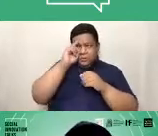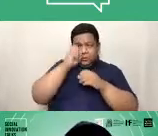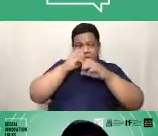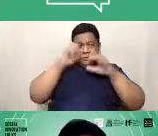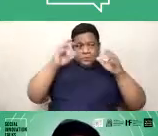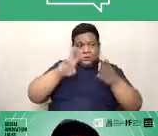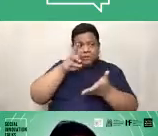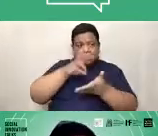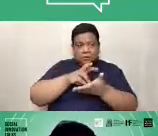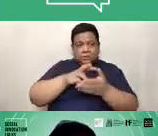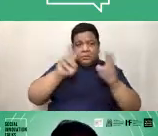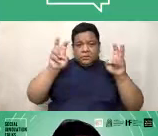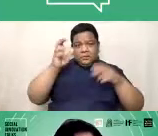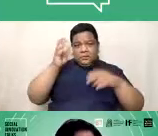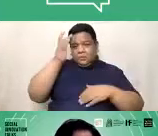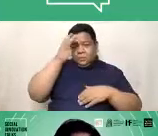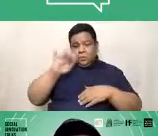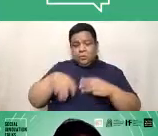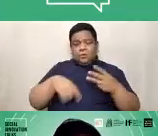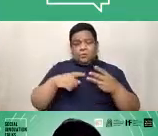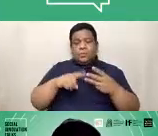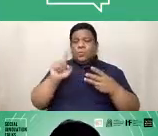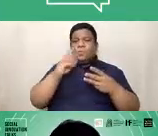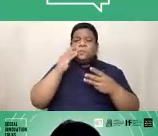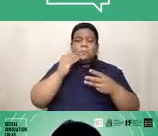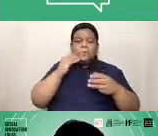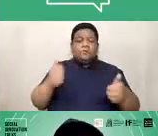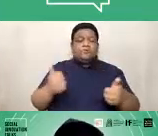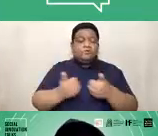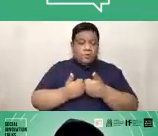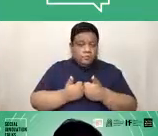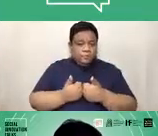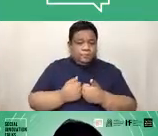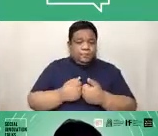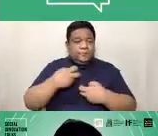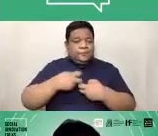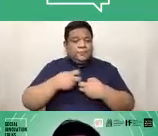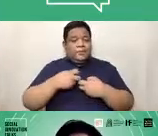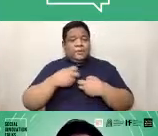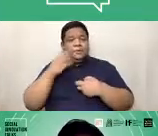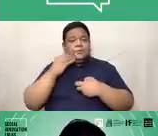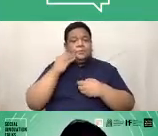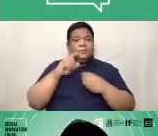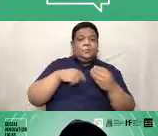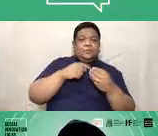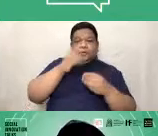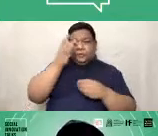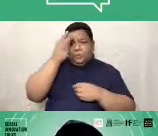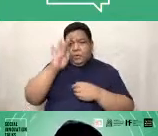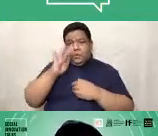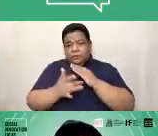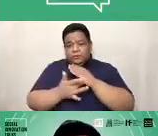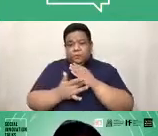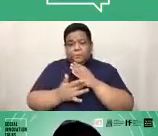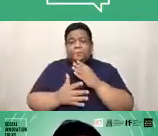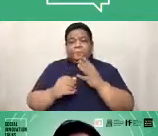being? Okay. We're going to look at some of the challenges, some of the difficulties that are faced when you're talking about smart technologies. Then